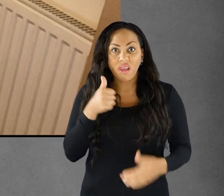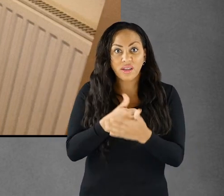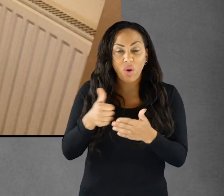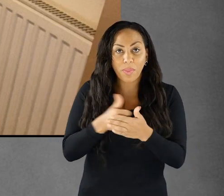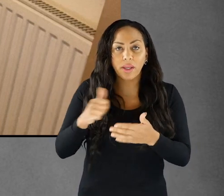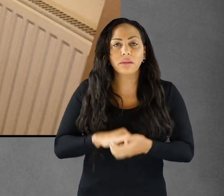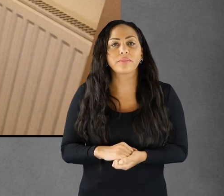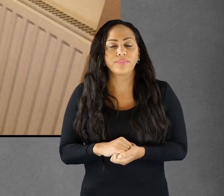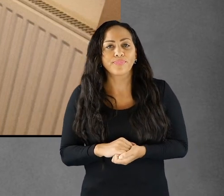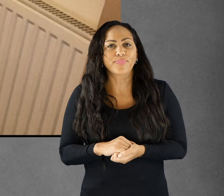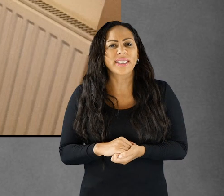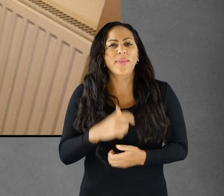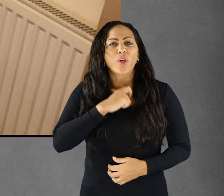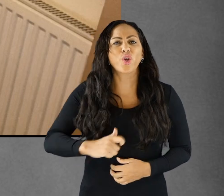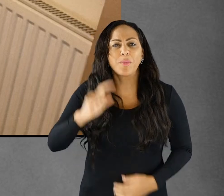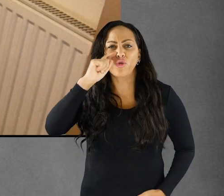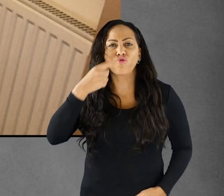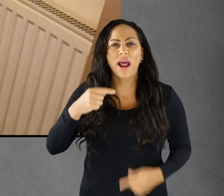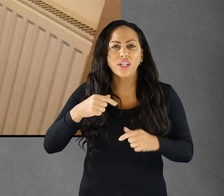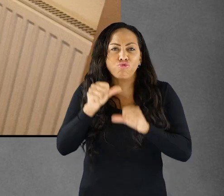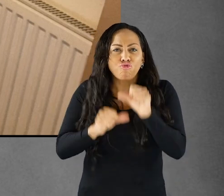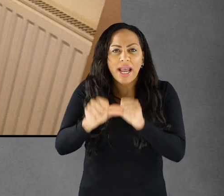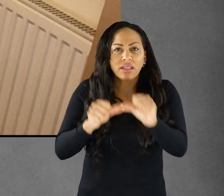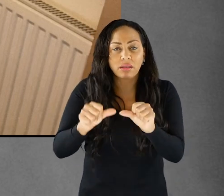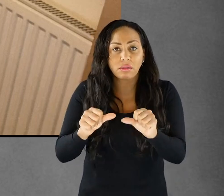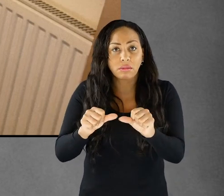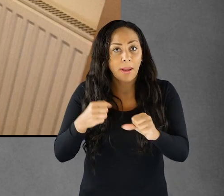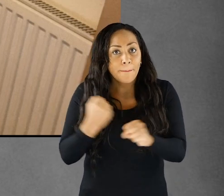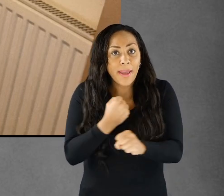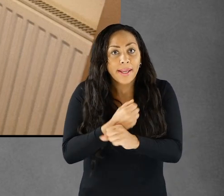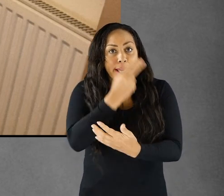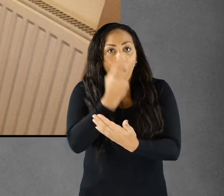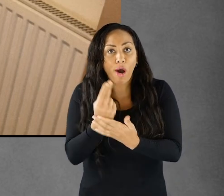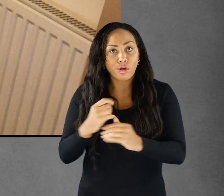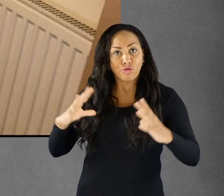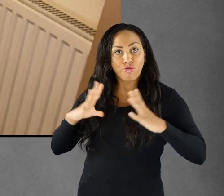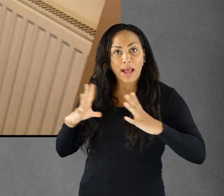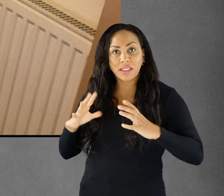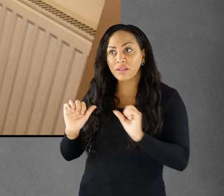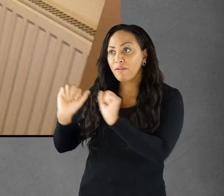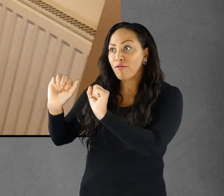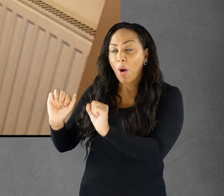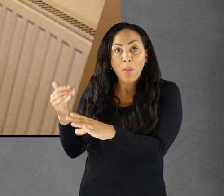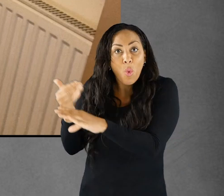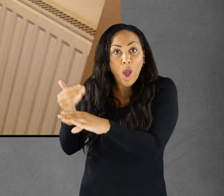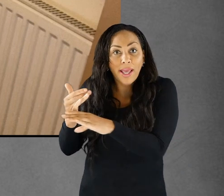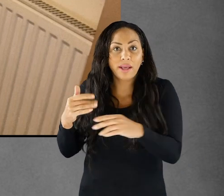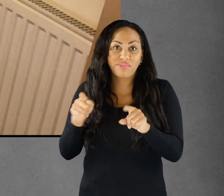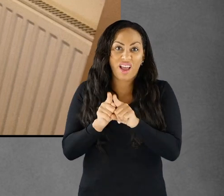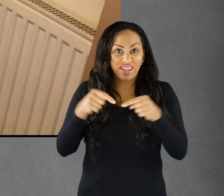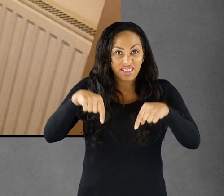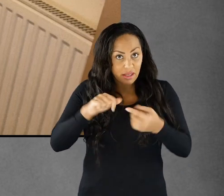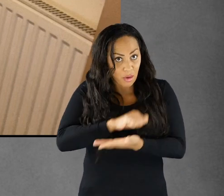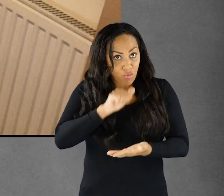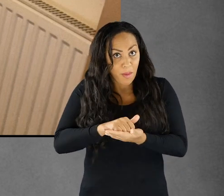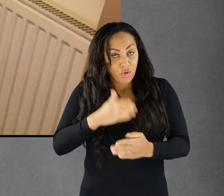rat race is making art rest from working a so-called proper job. I've often